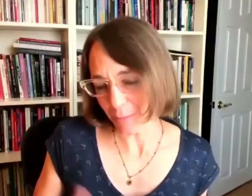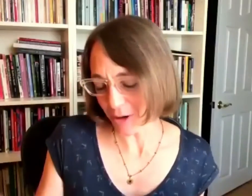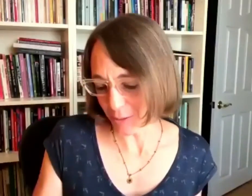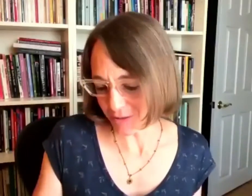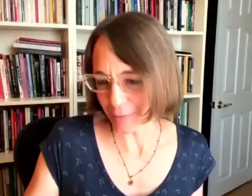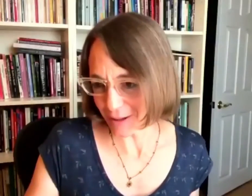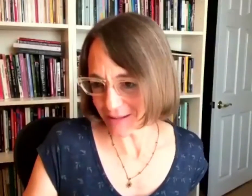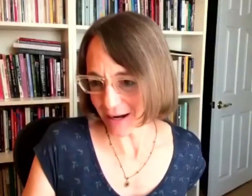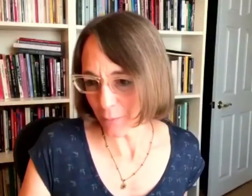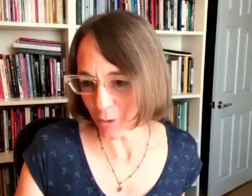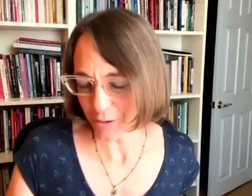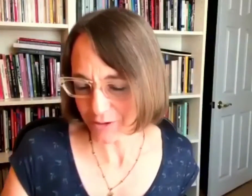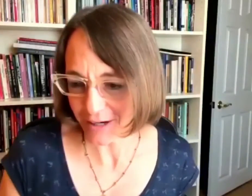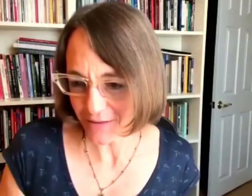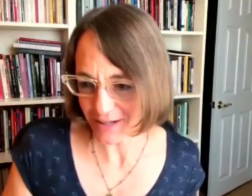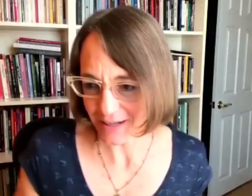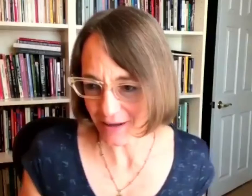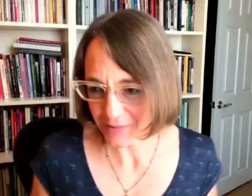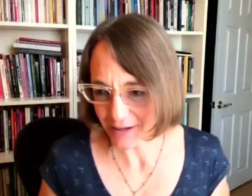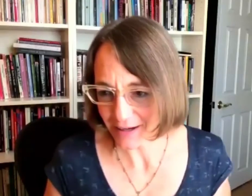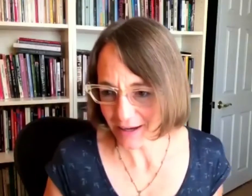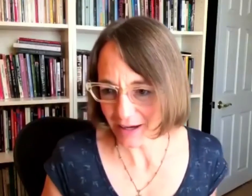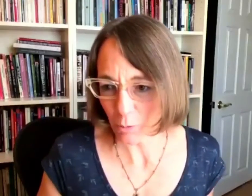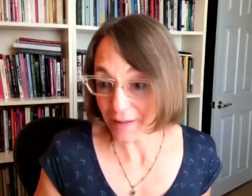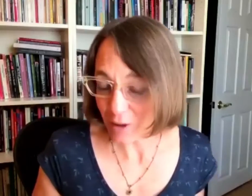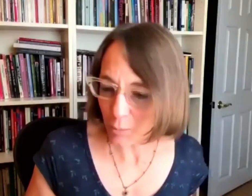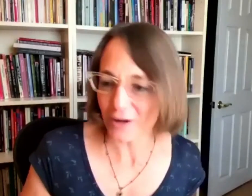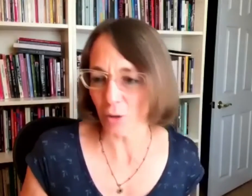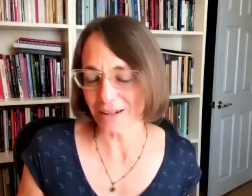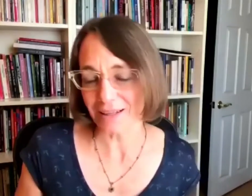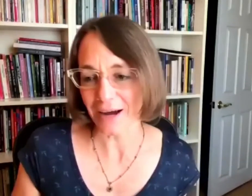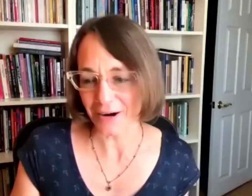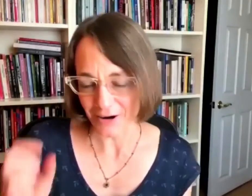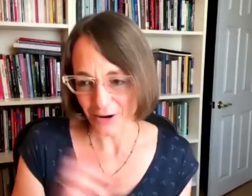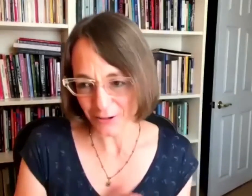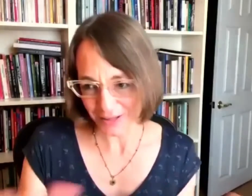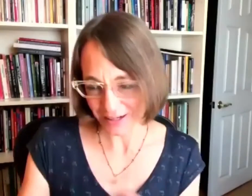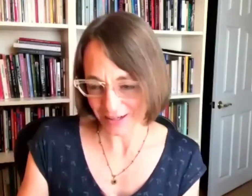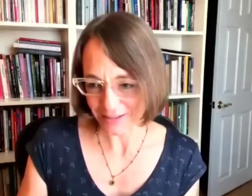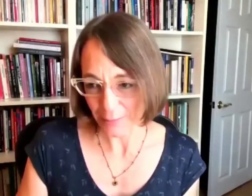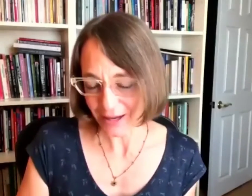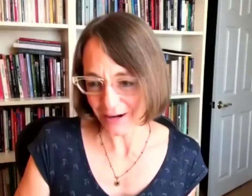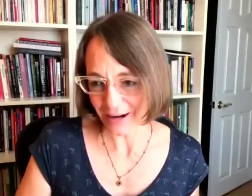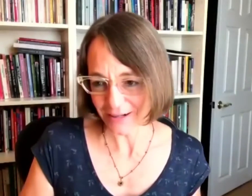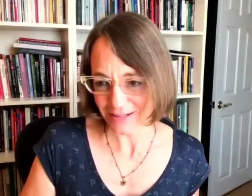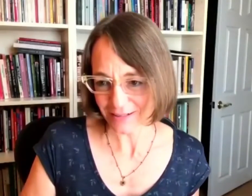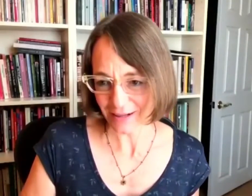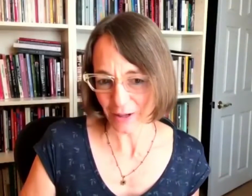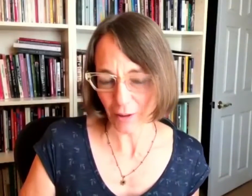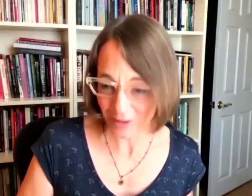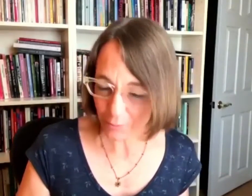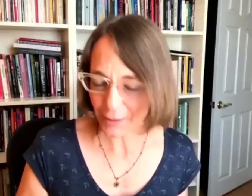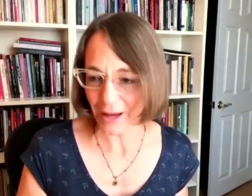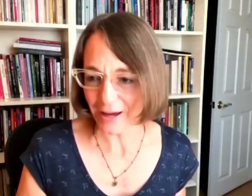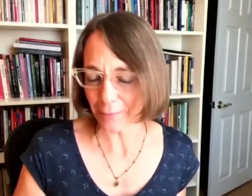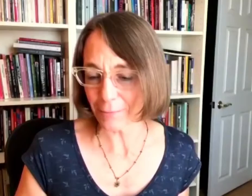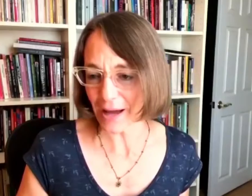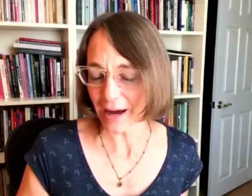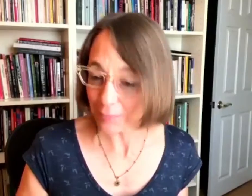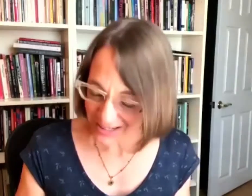I mean, this is fascinating. It would be really interesting for Guadalupe to